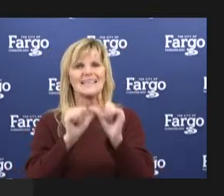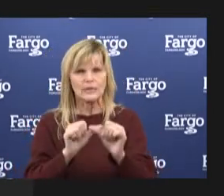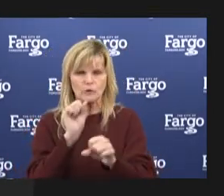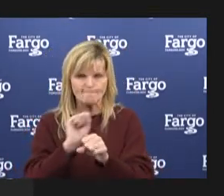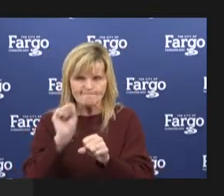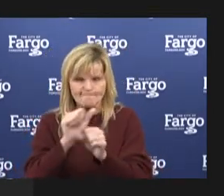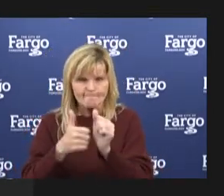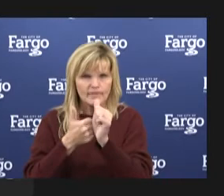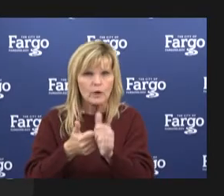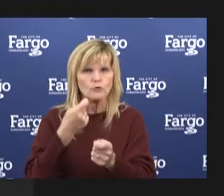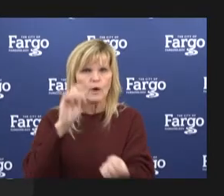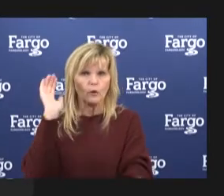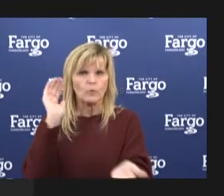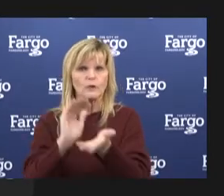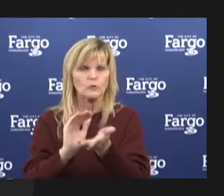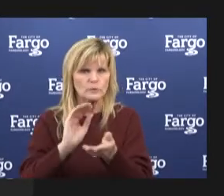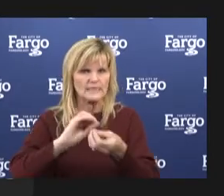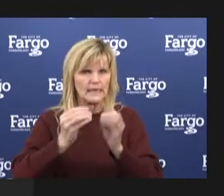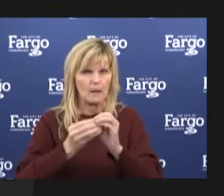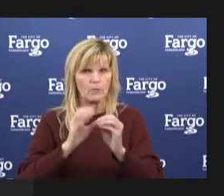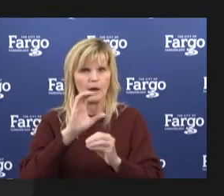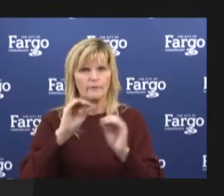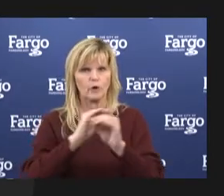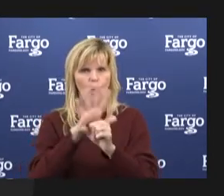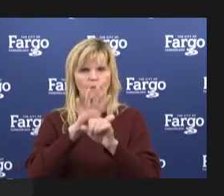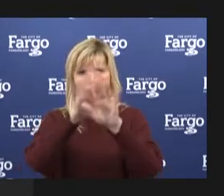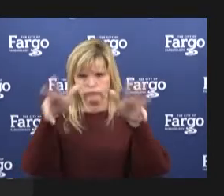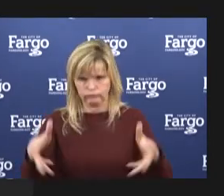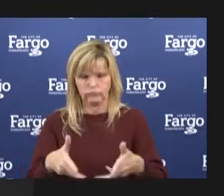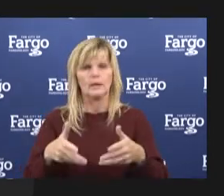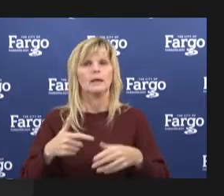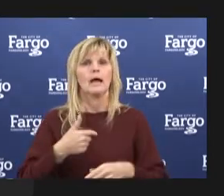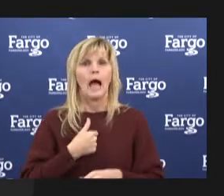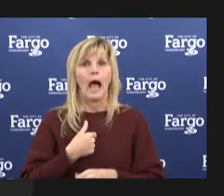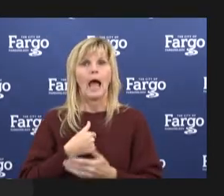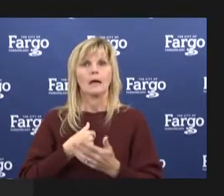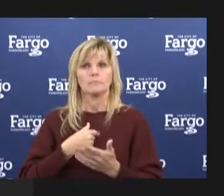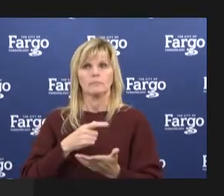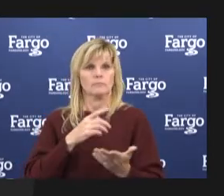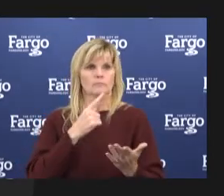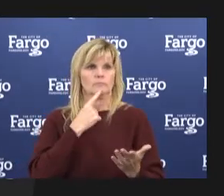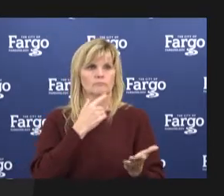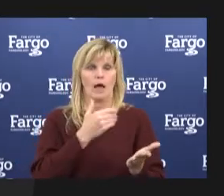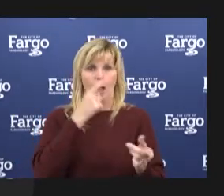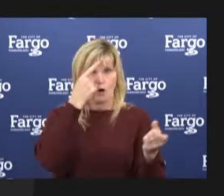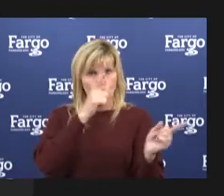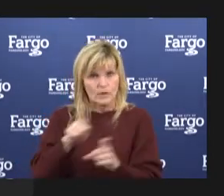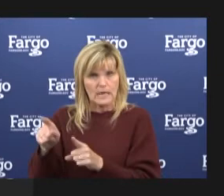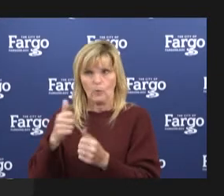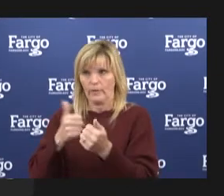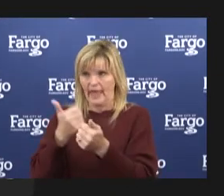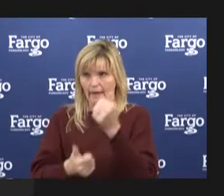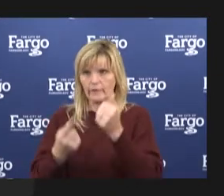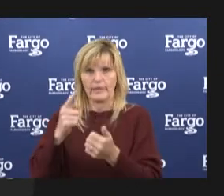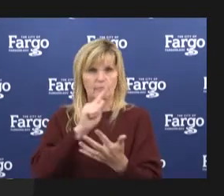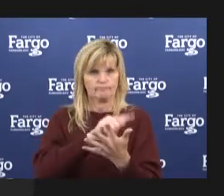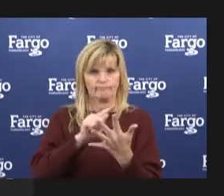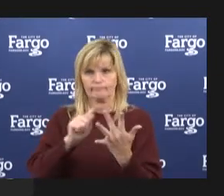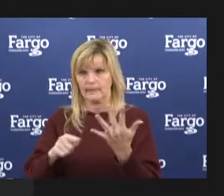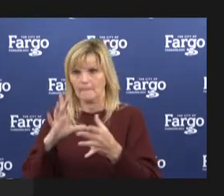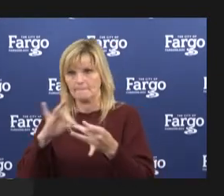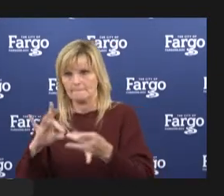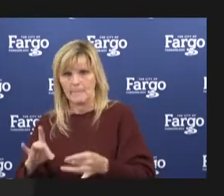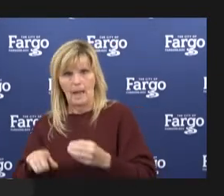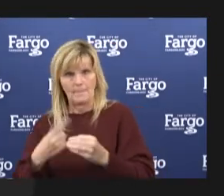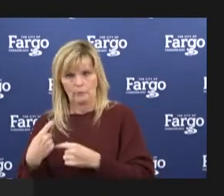on slowing the spread of COVID-19. I certainly echo all of the things that have been said before. We can all do our